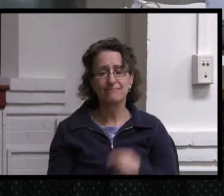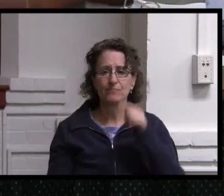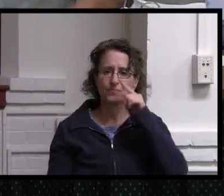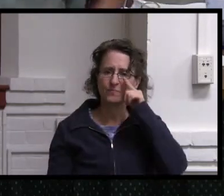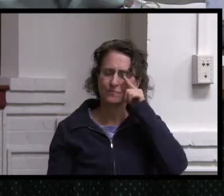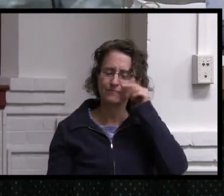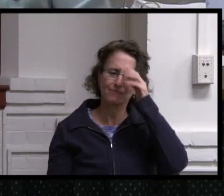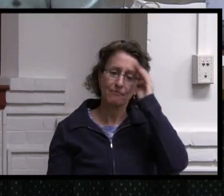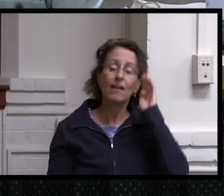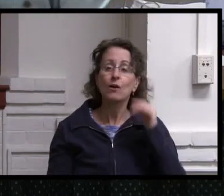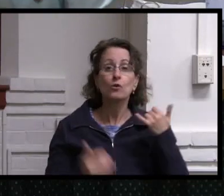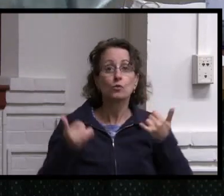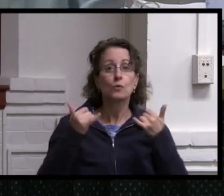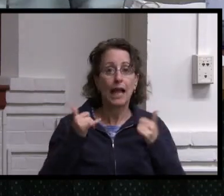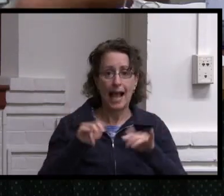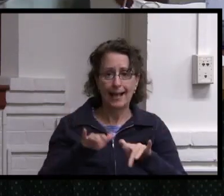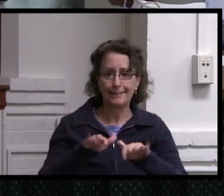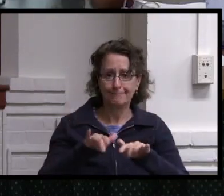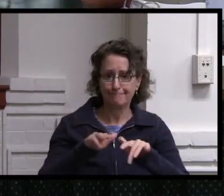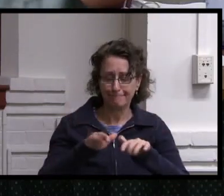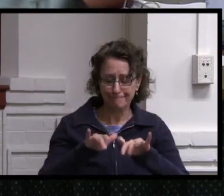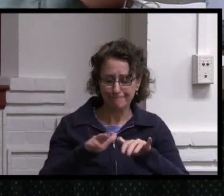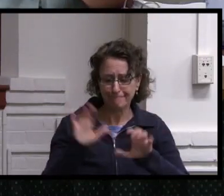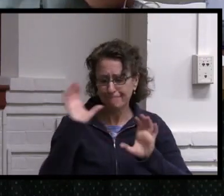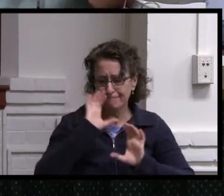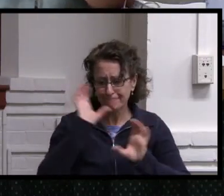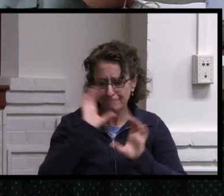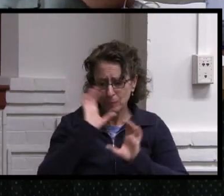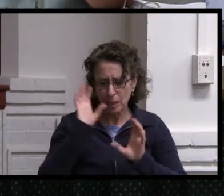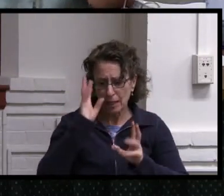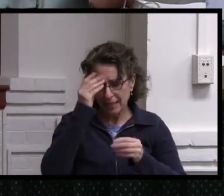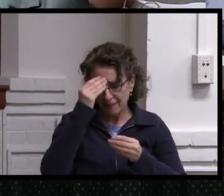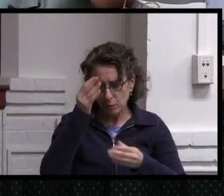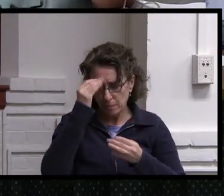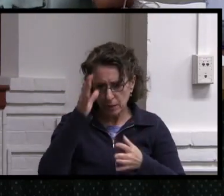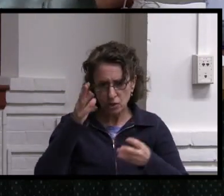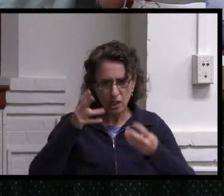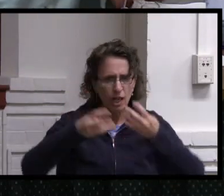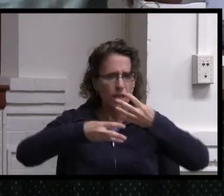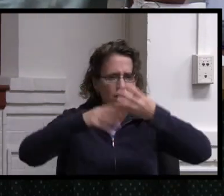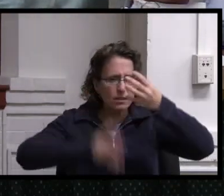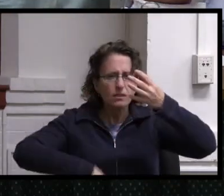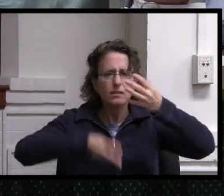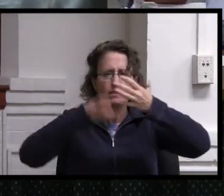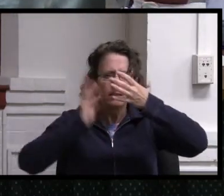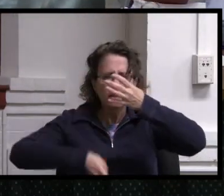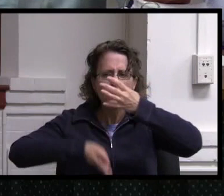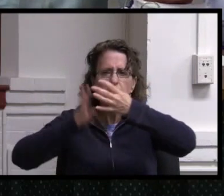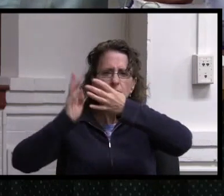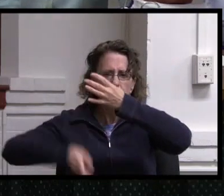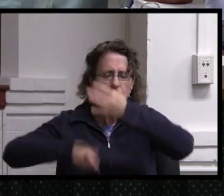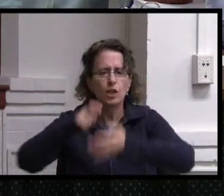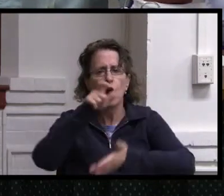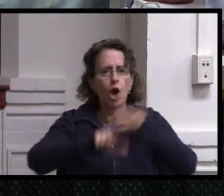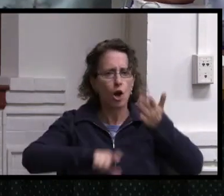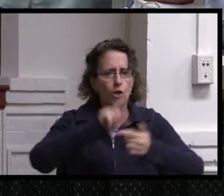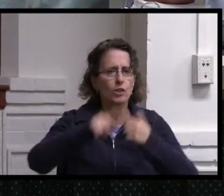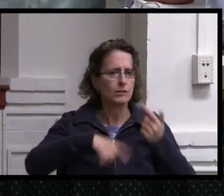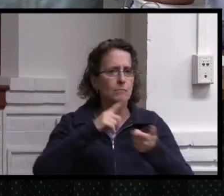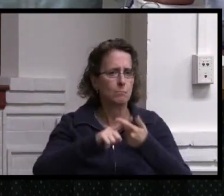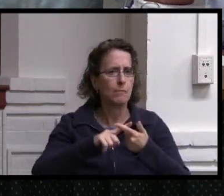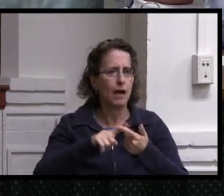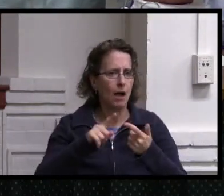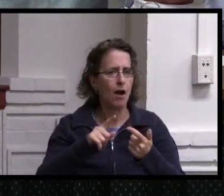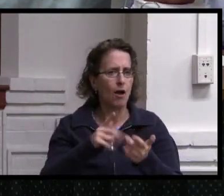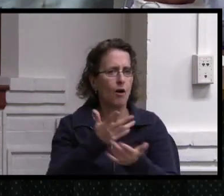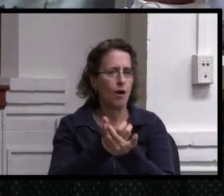I did the Google search today, and there's 500 pages. I mean, you could go on forever. And I noticed that Bennington had